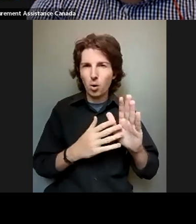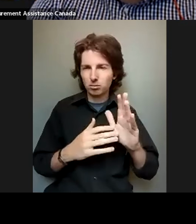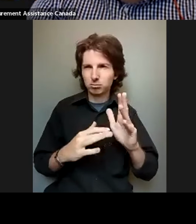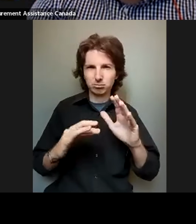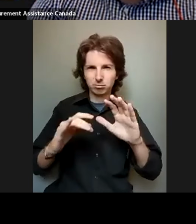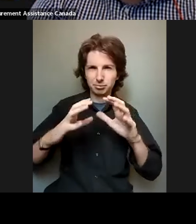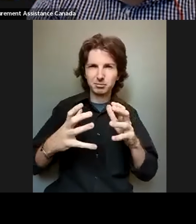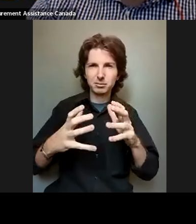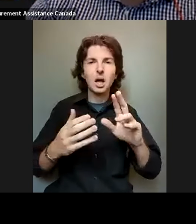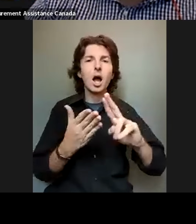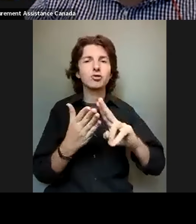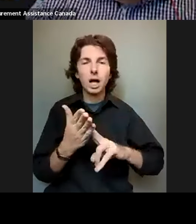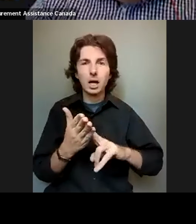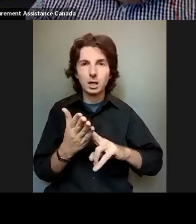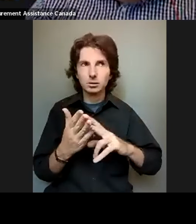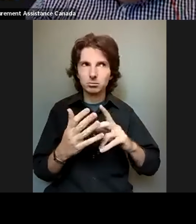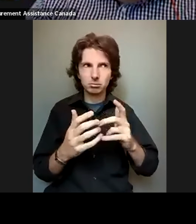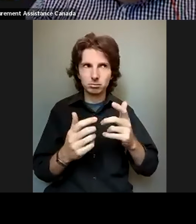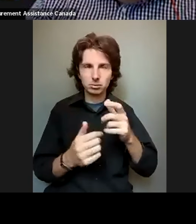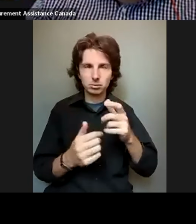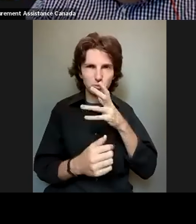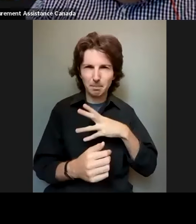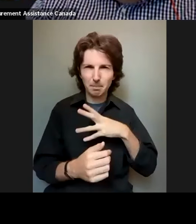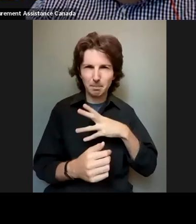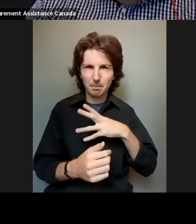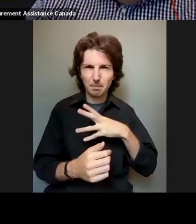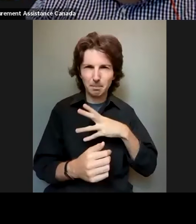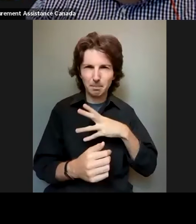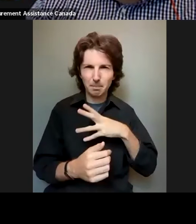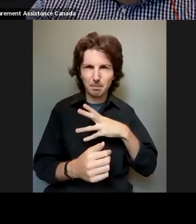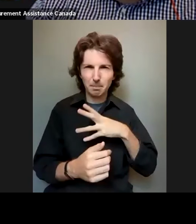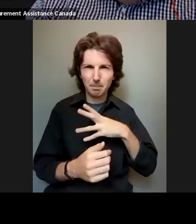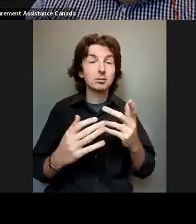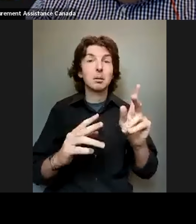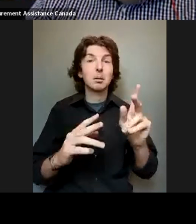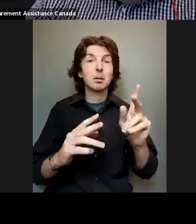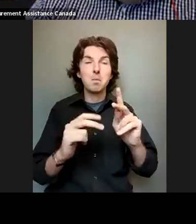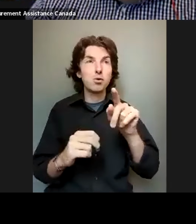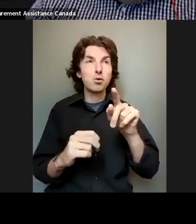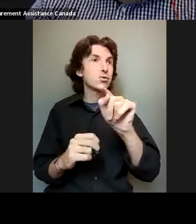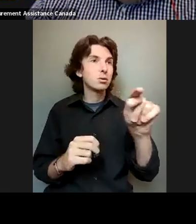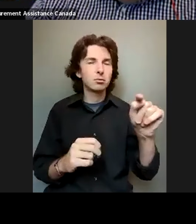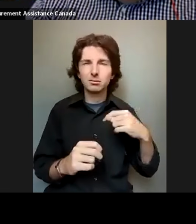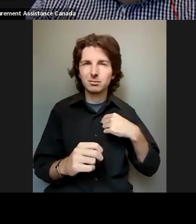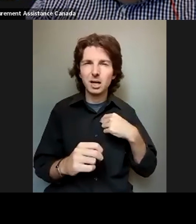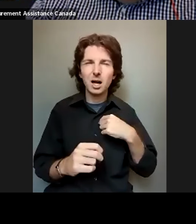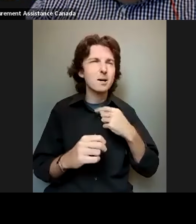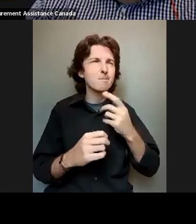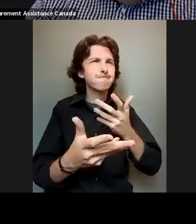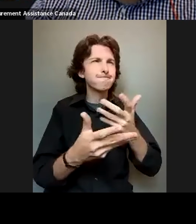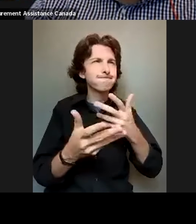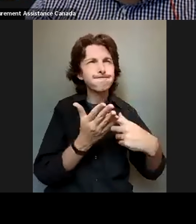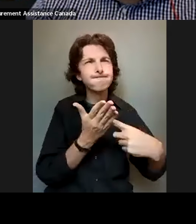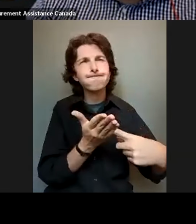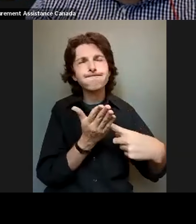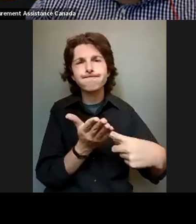Nations friends, women that I have spoken to. And I